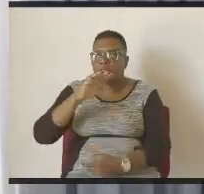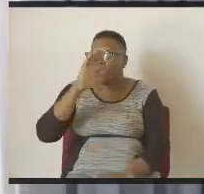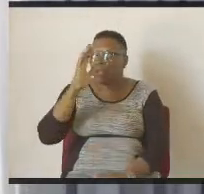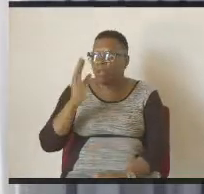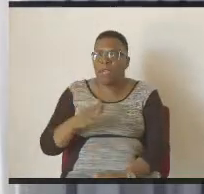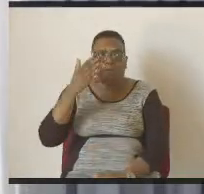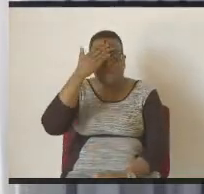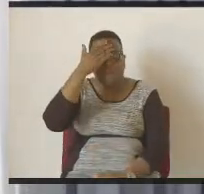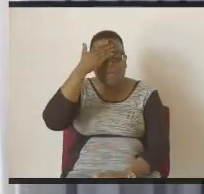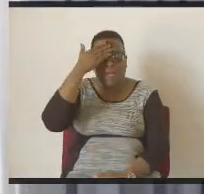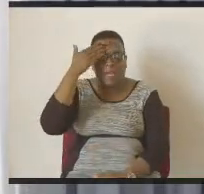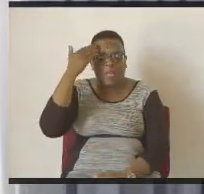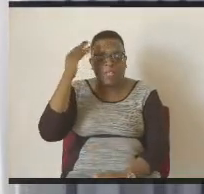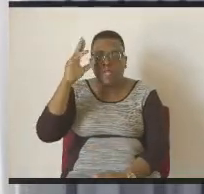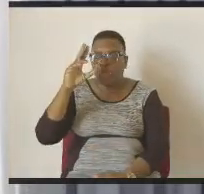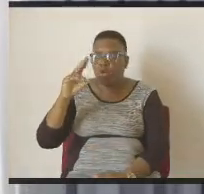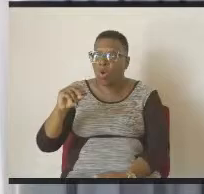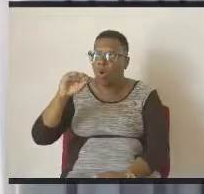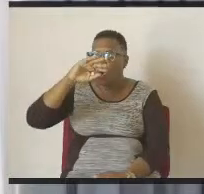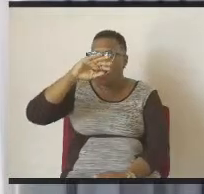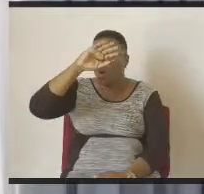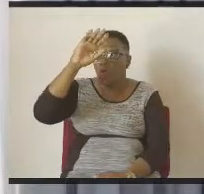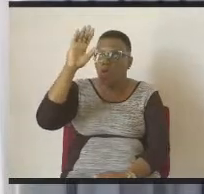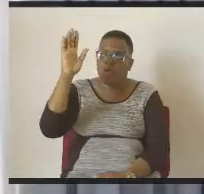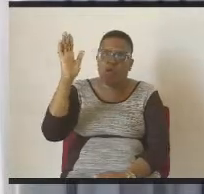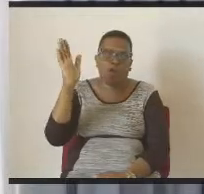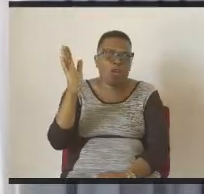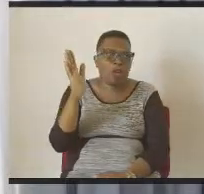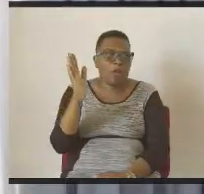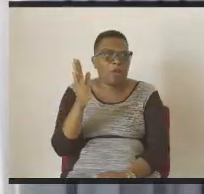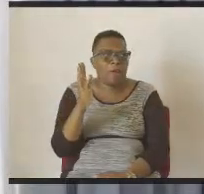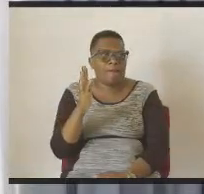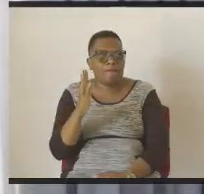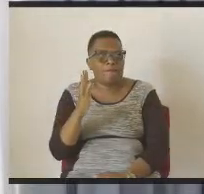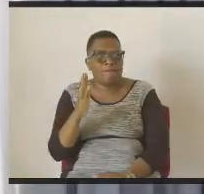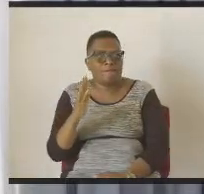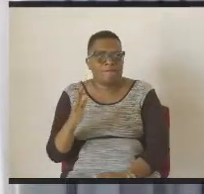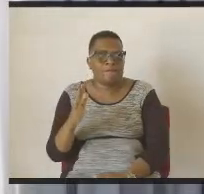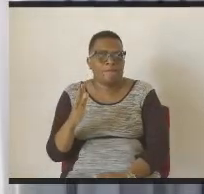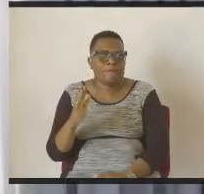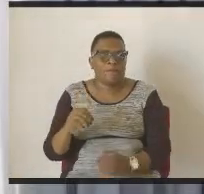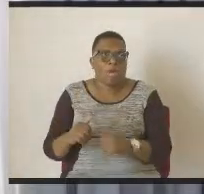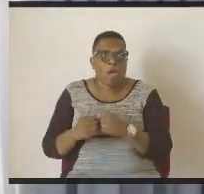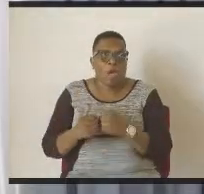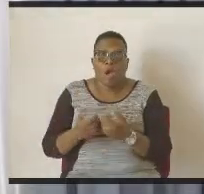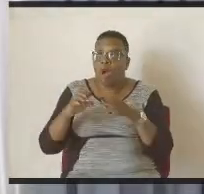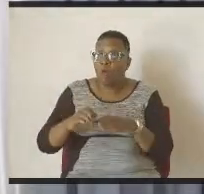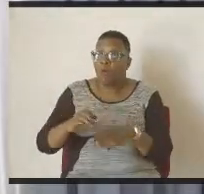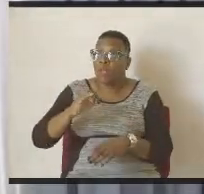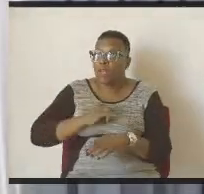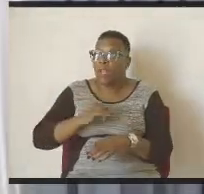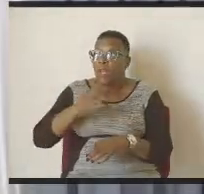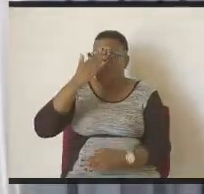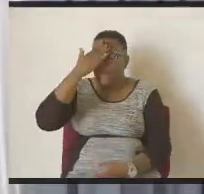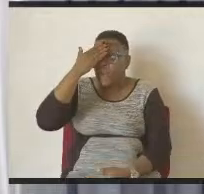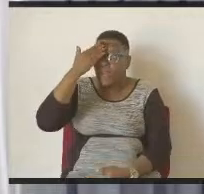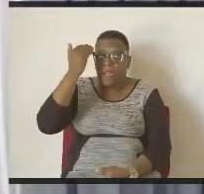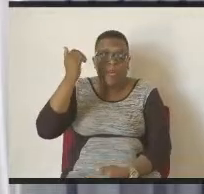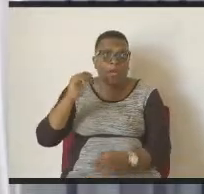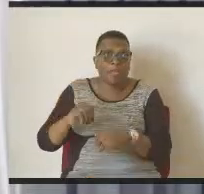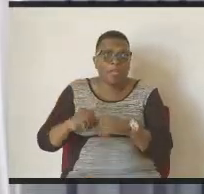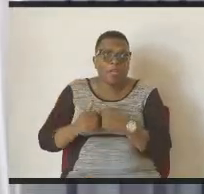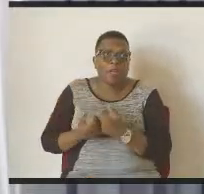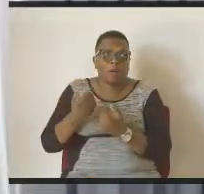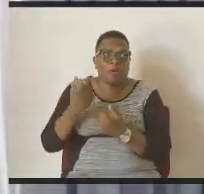Jesus, I'll never forget your name. How can I forget? How can I